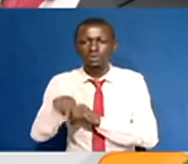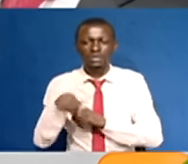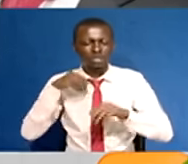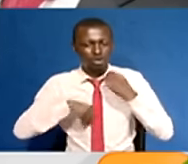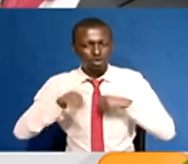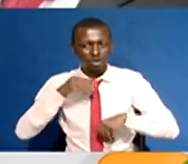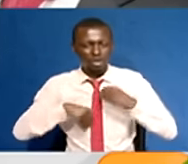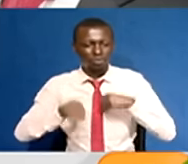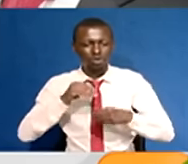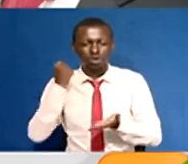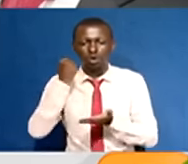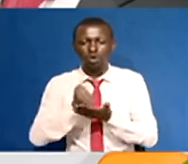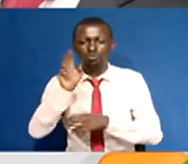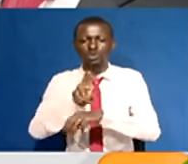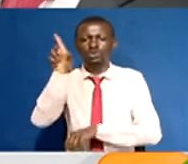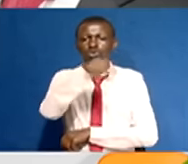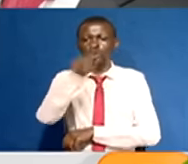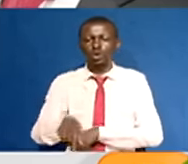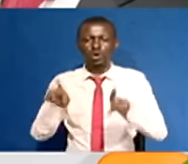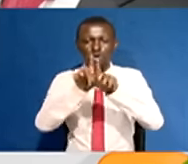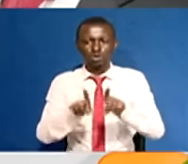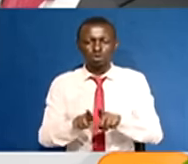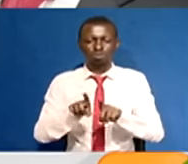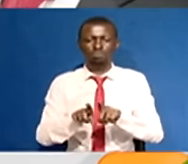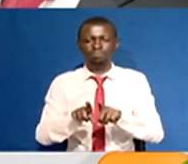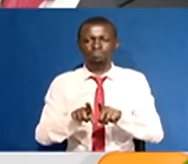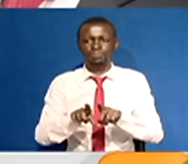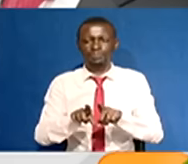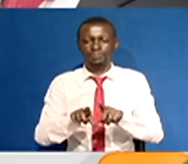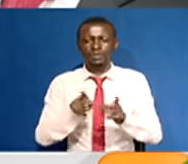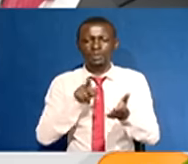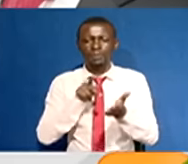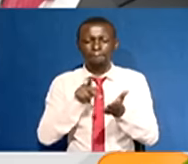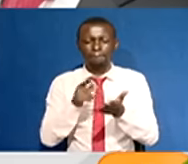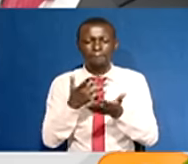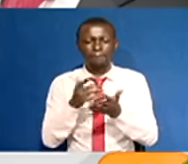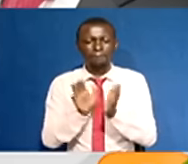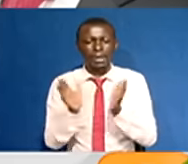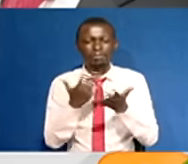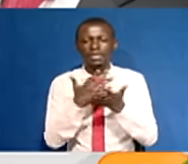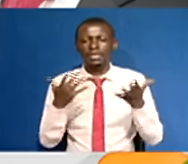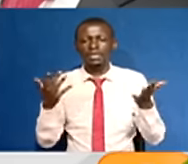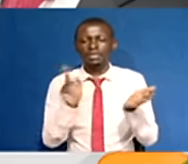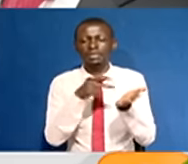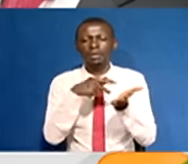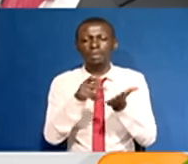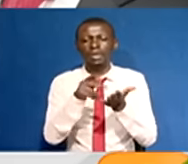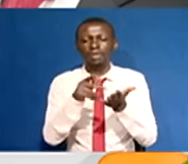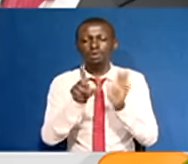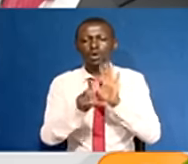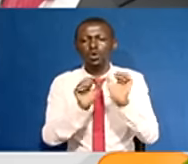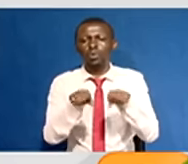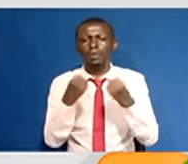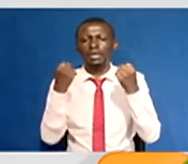corruption, abuse of office, and unlawful acquisition of public property against the Anti-Corruption and Economic